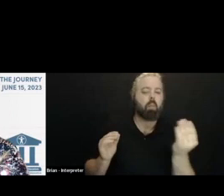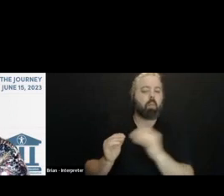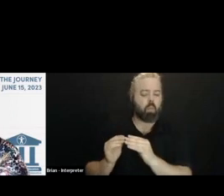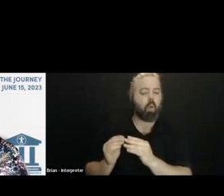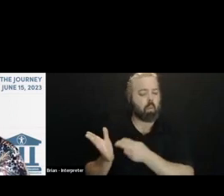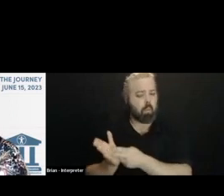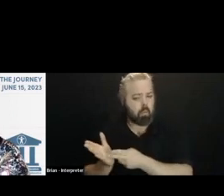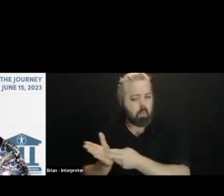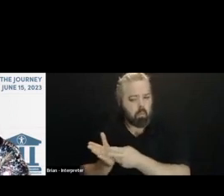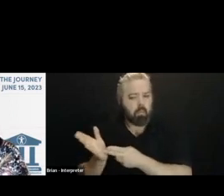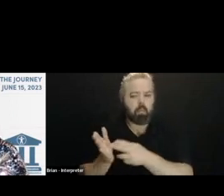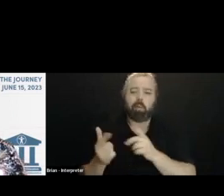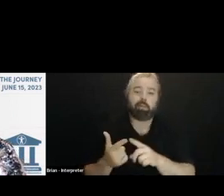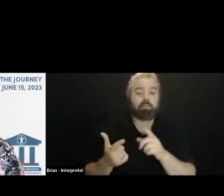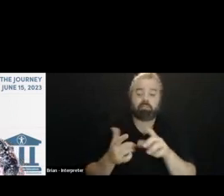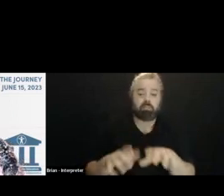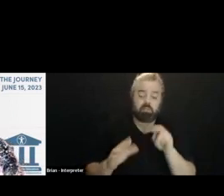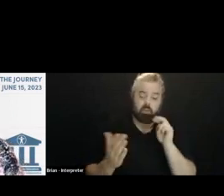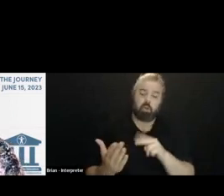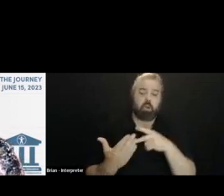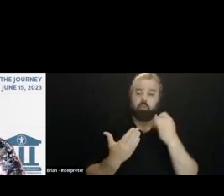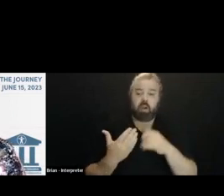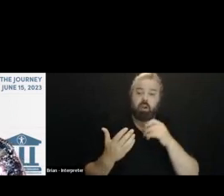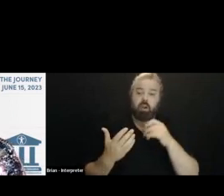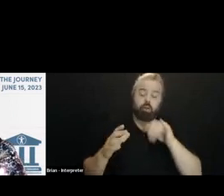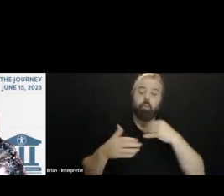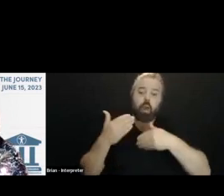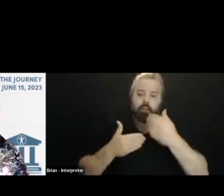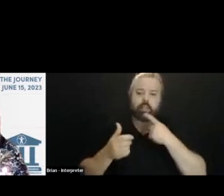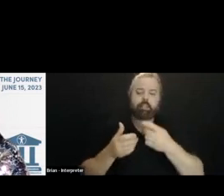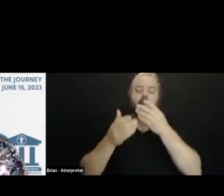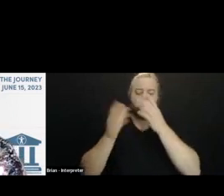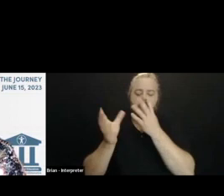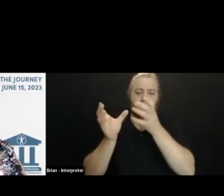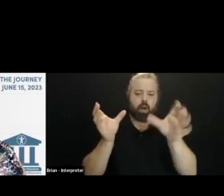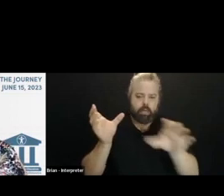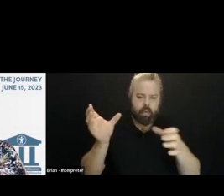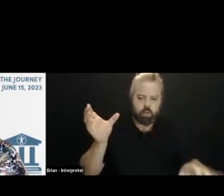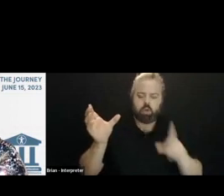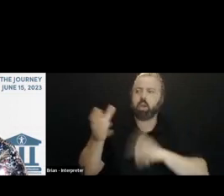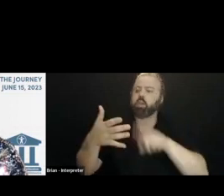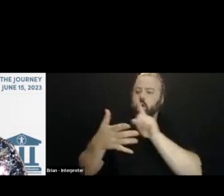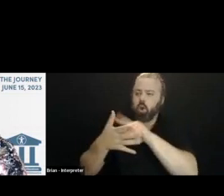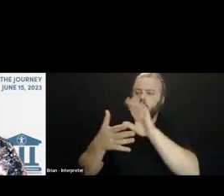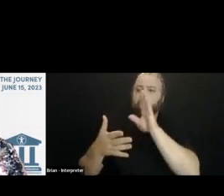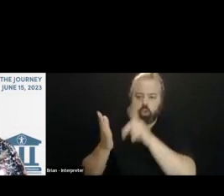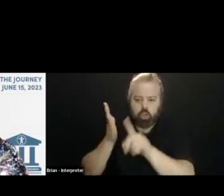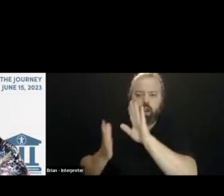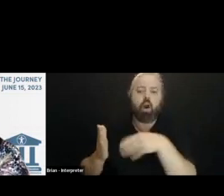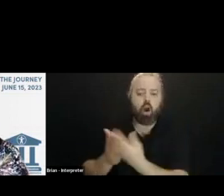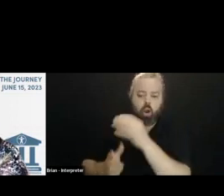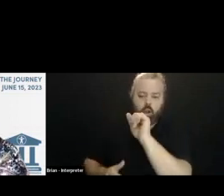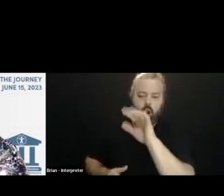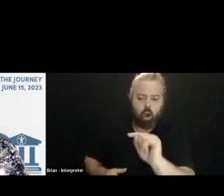chunks. Maybe it's just going to go through and make sure all of my alt text is correct. Okay, check. I'm going to go through and make sure I'm using